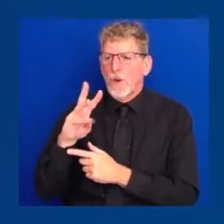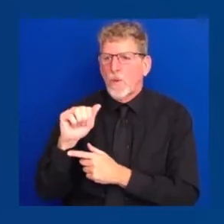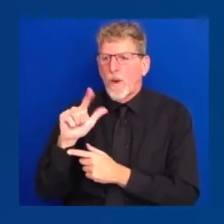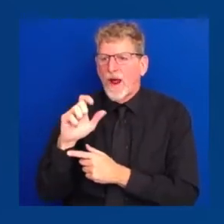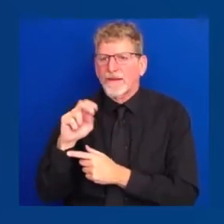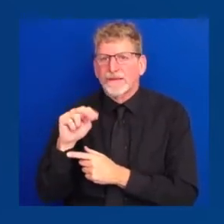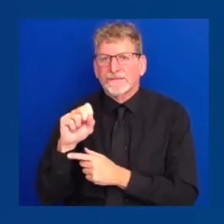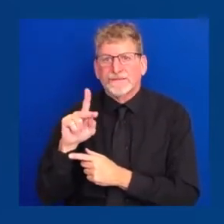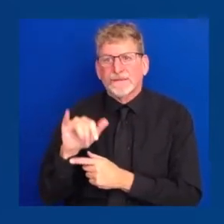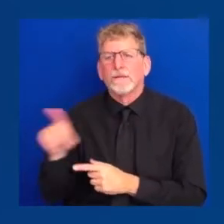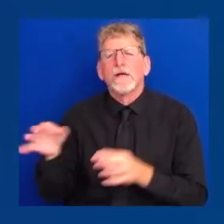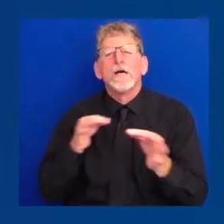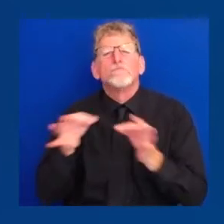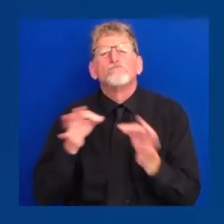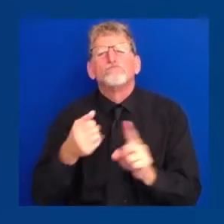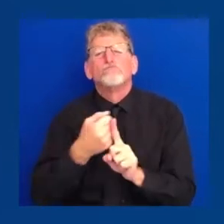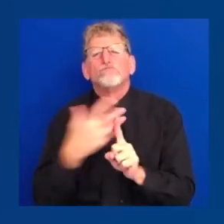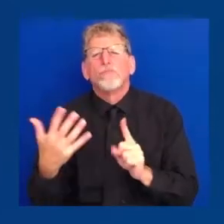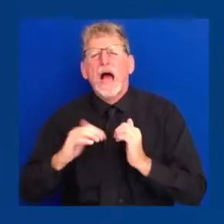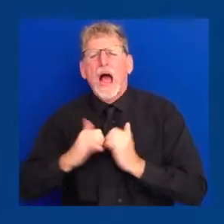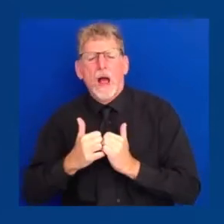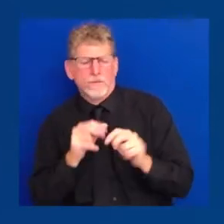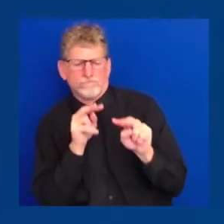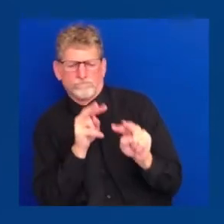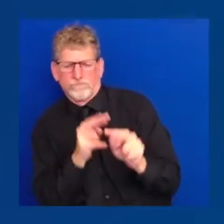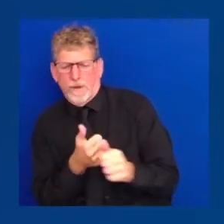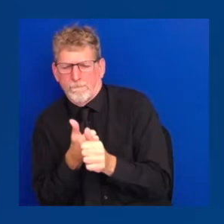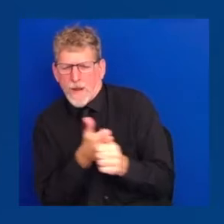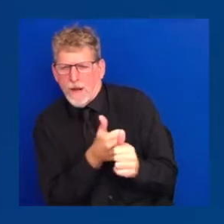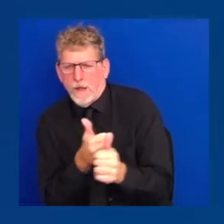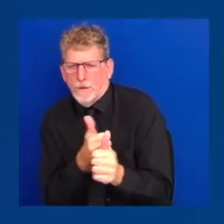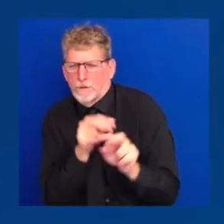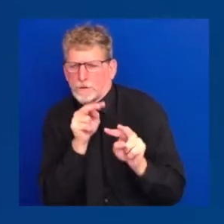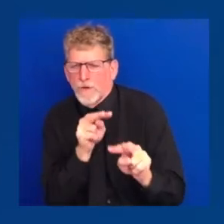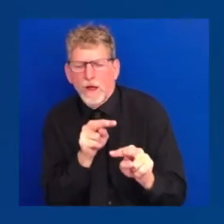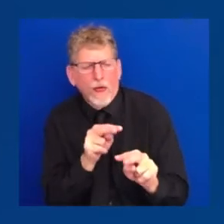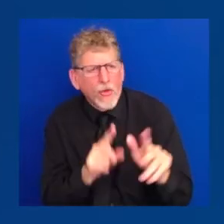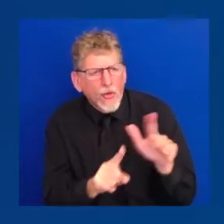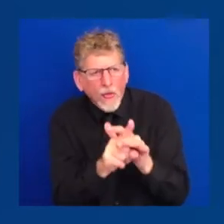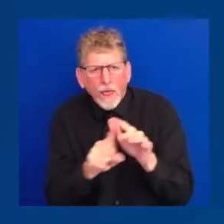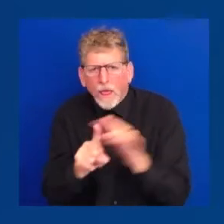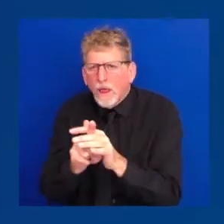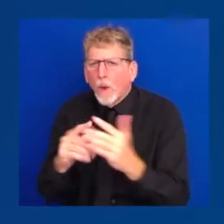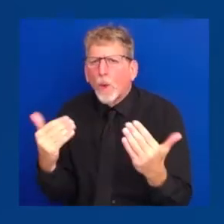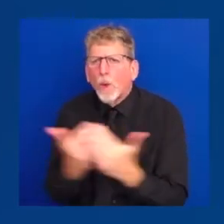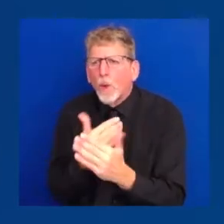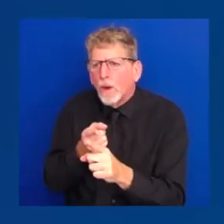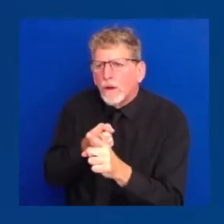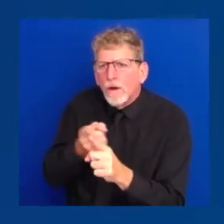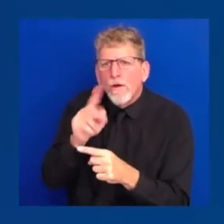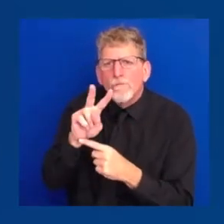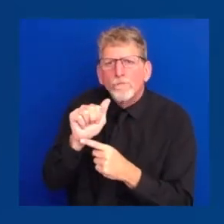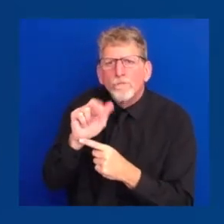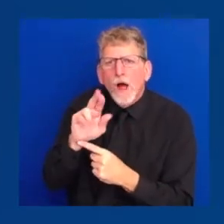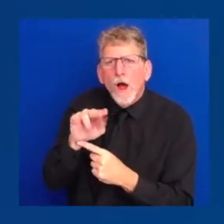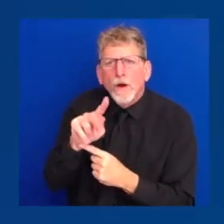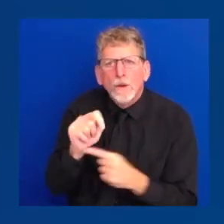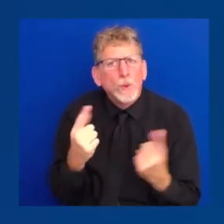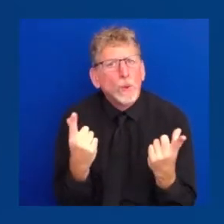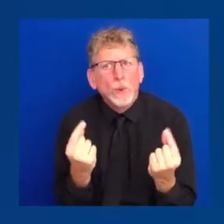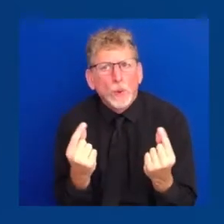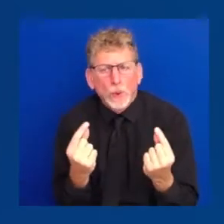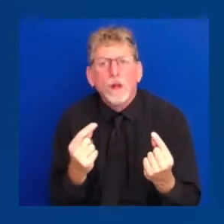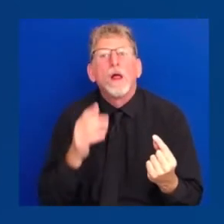variants. And then over to Dr. Fauci to discuss NIH's work to support the development of new treatments and